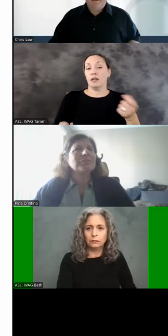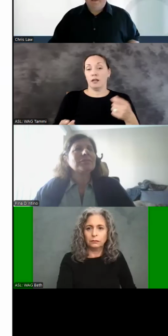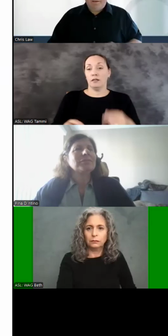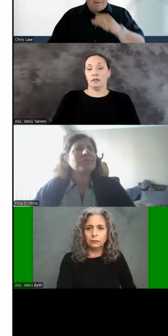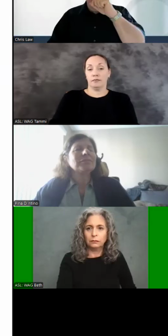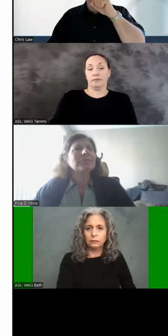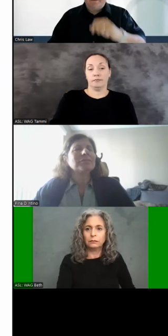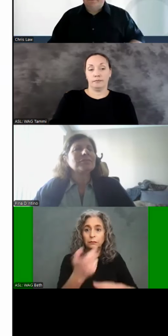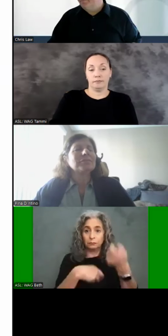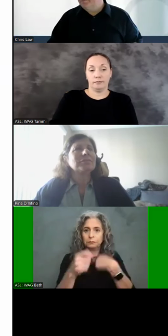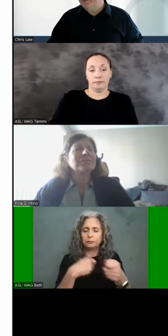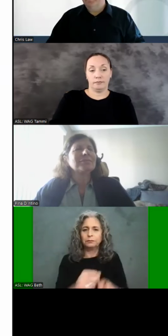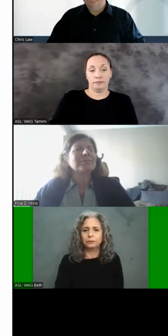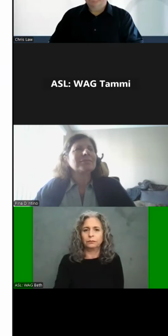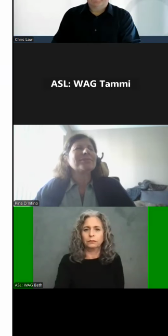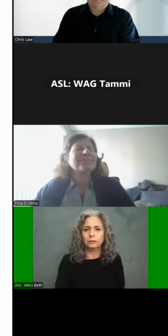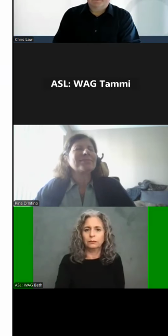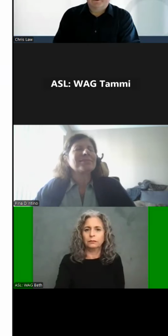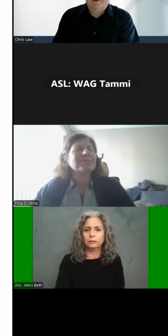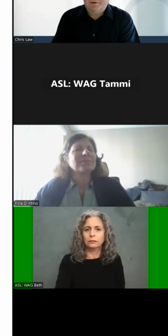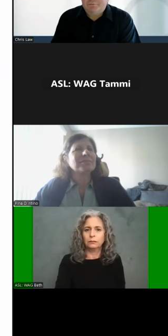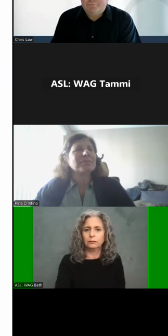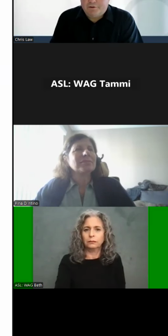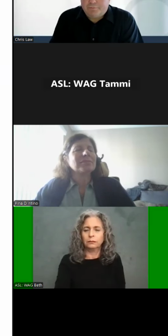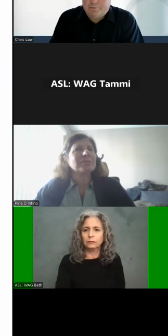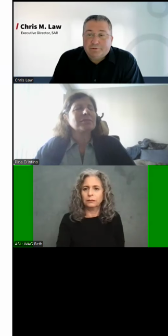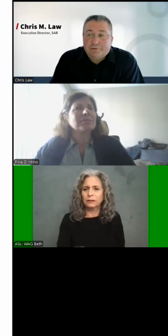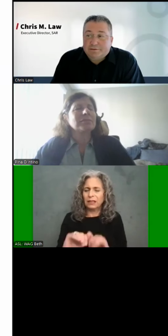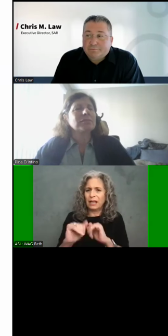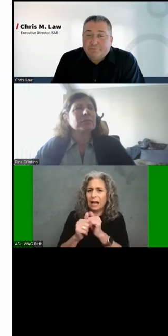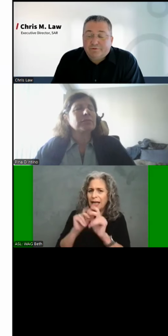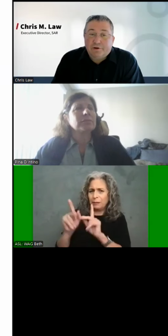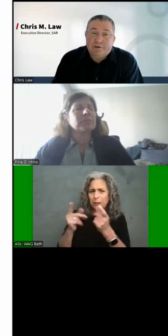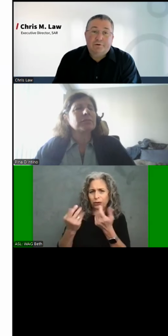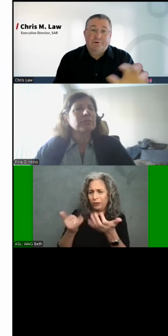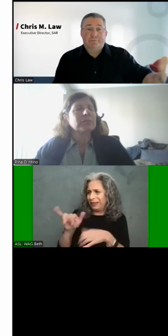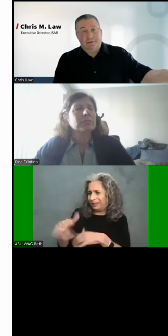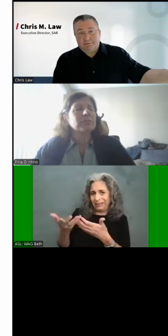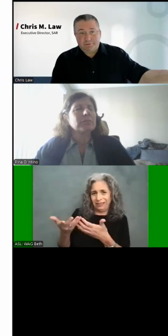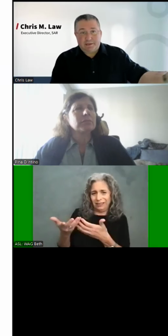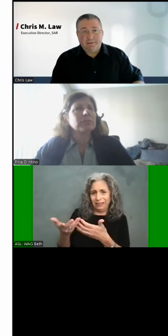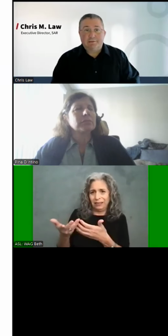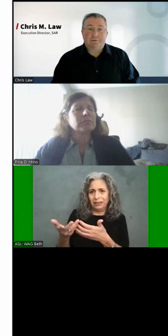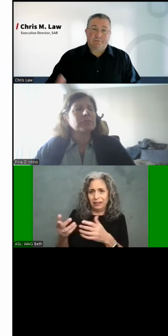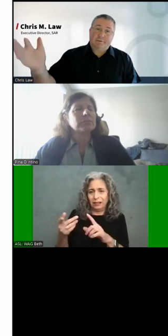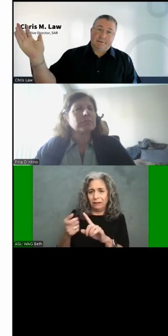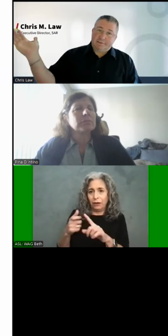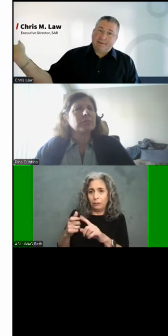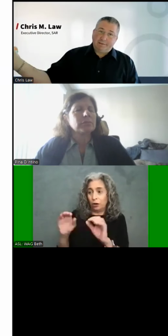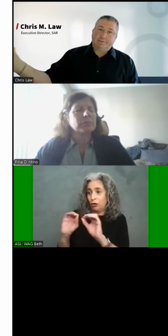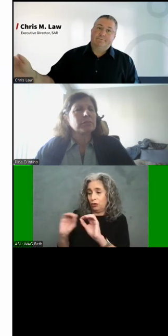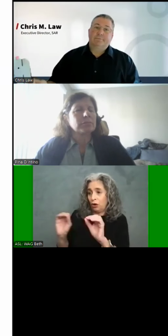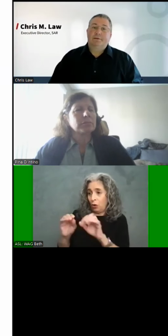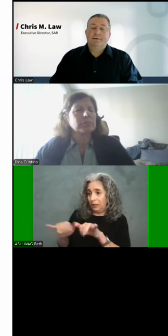topic to share. So how do people do this? So we've got to go from there's no standard to